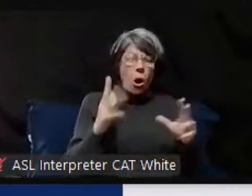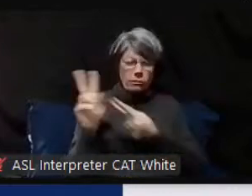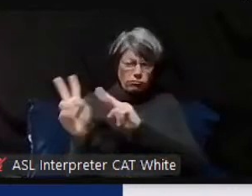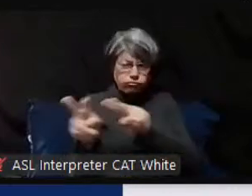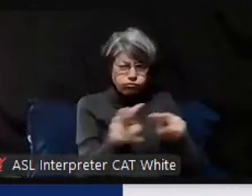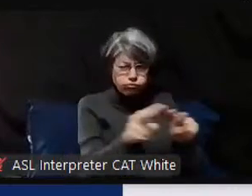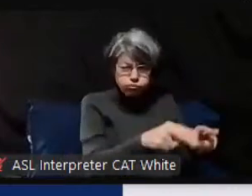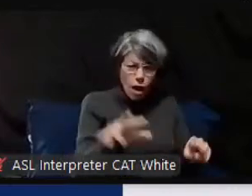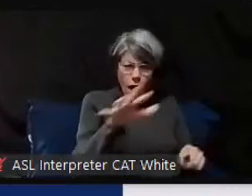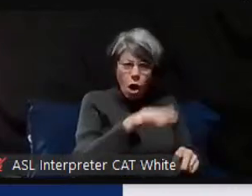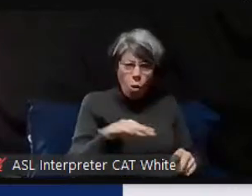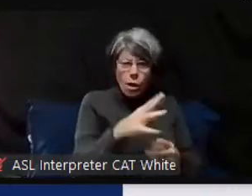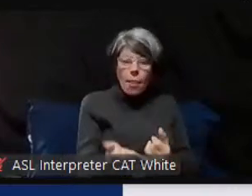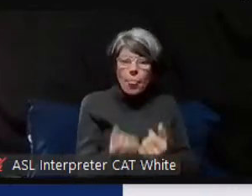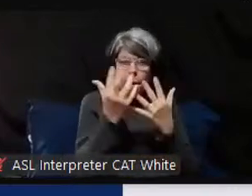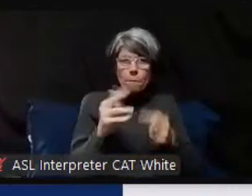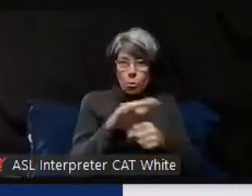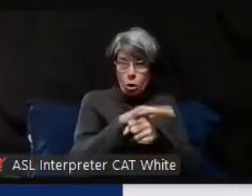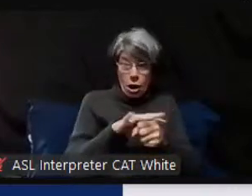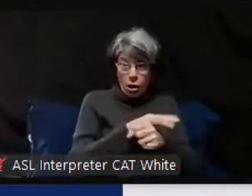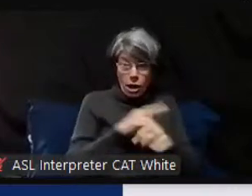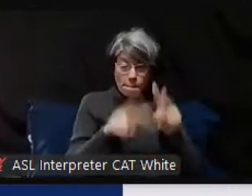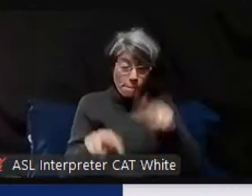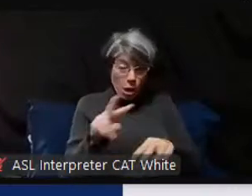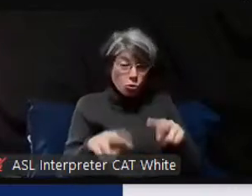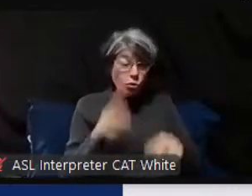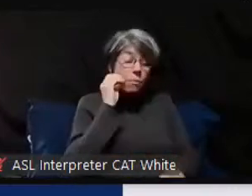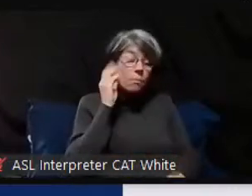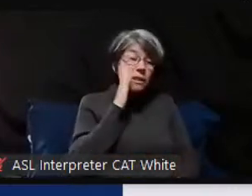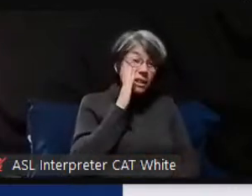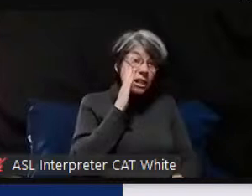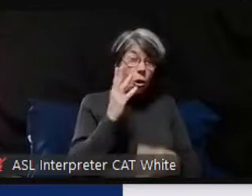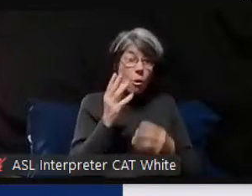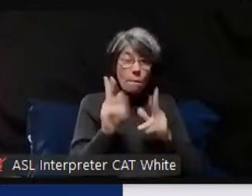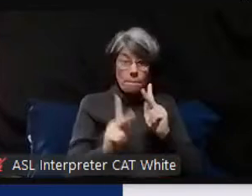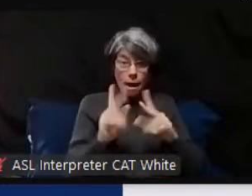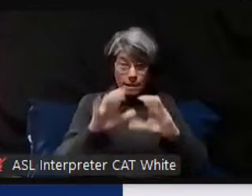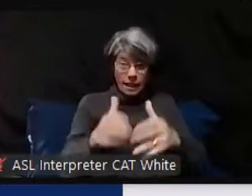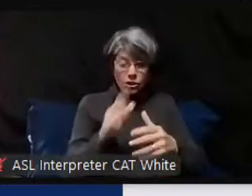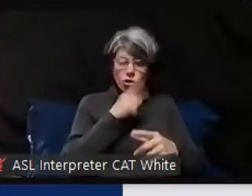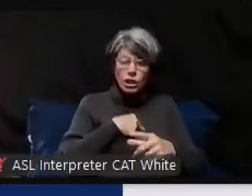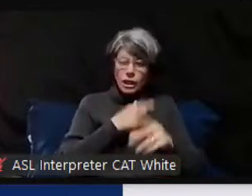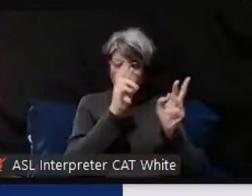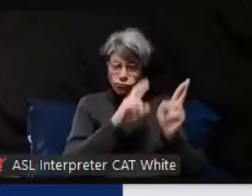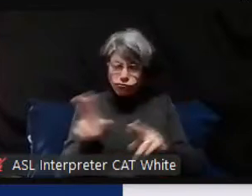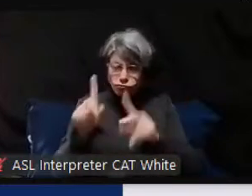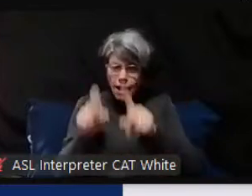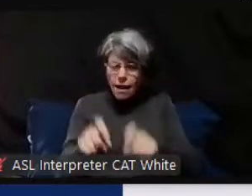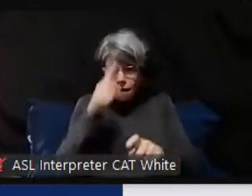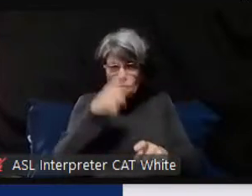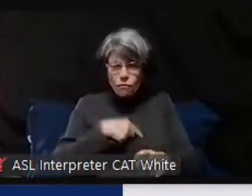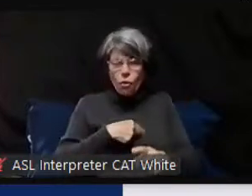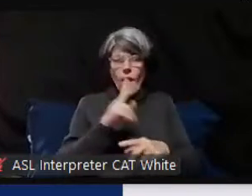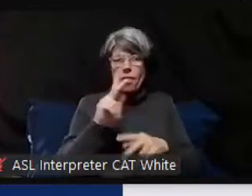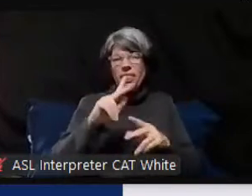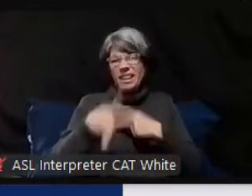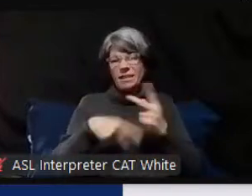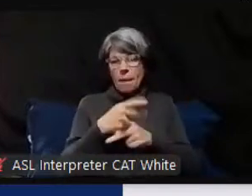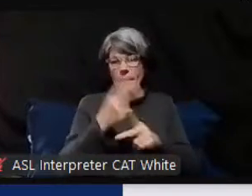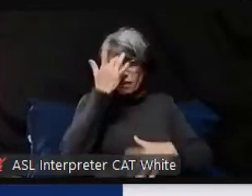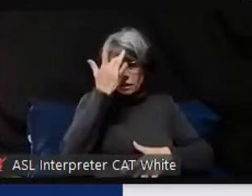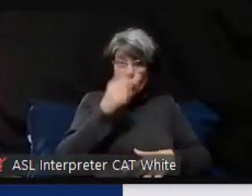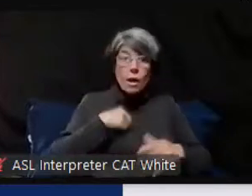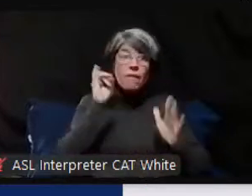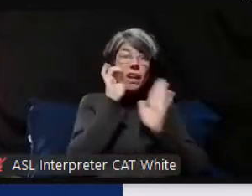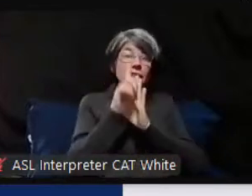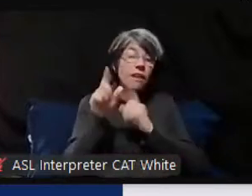in and around the burn area, monitoring mosquito populations and preparing to test samples for mosquito-borne diseases. We have identified